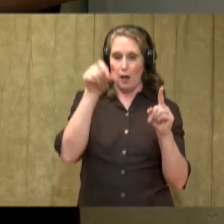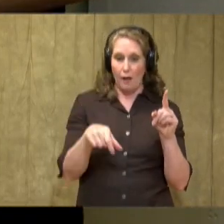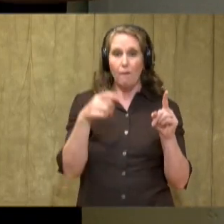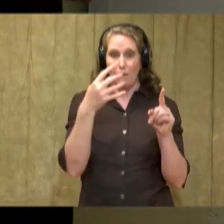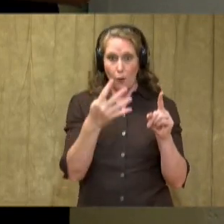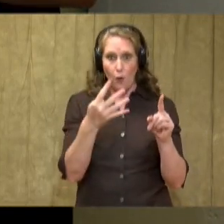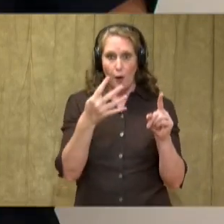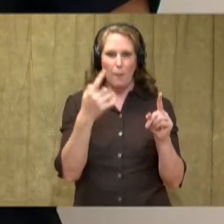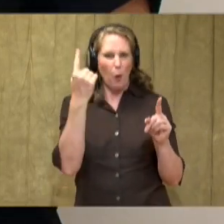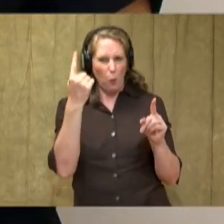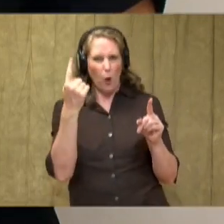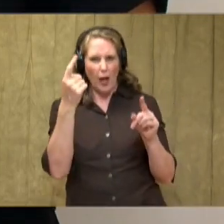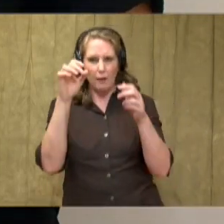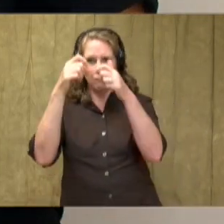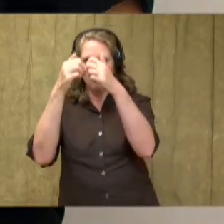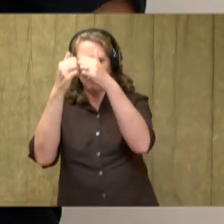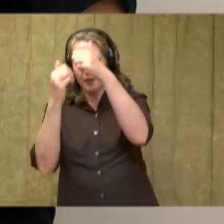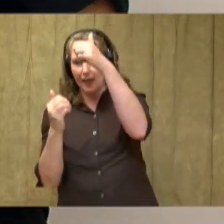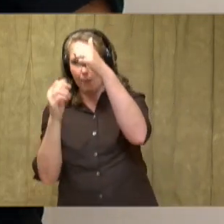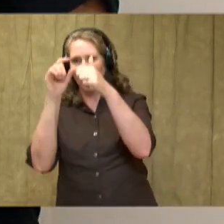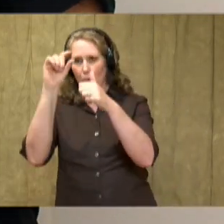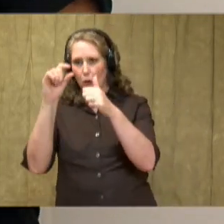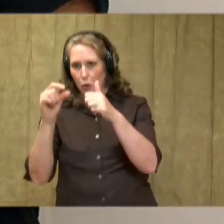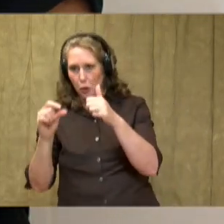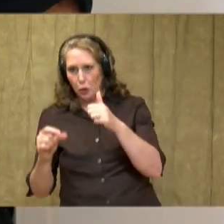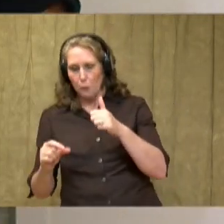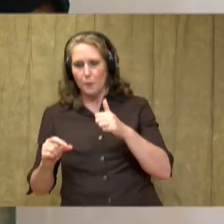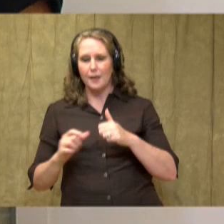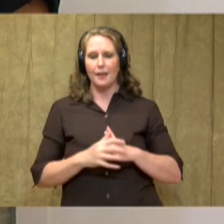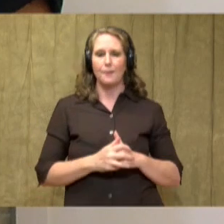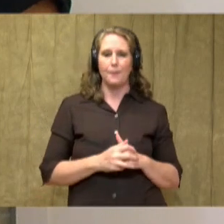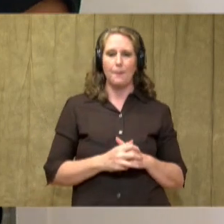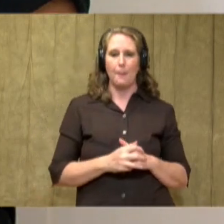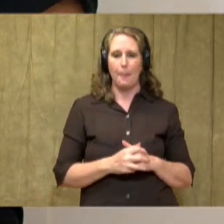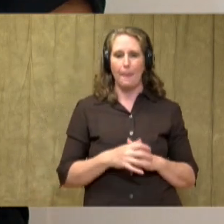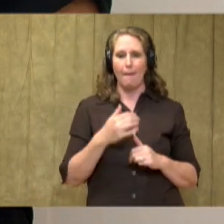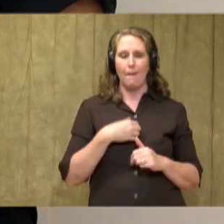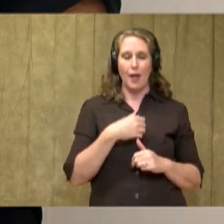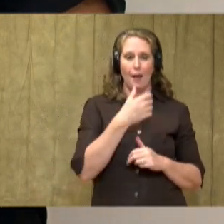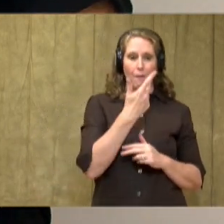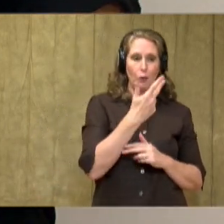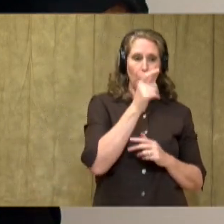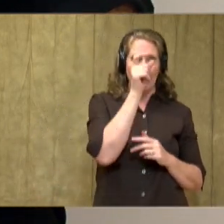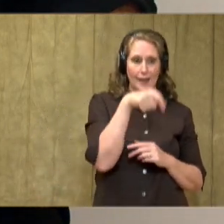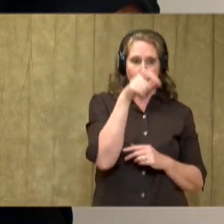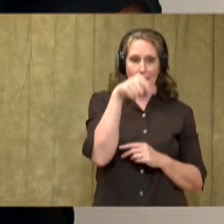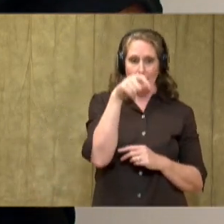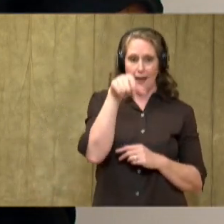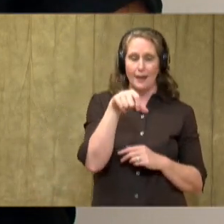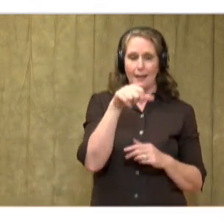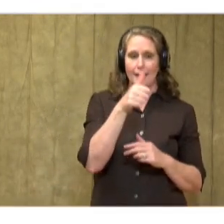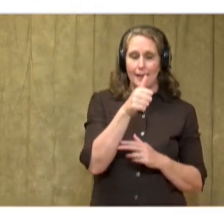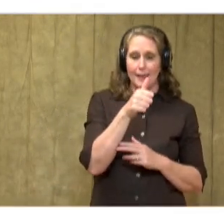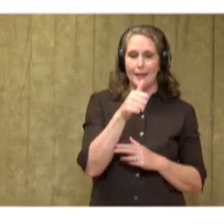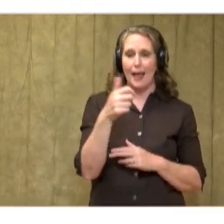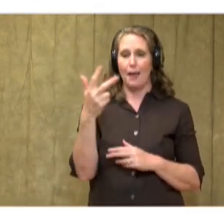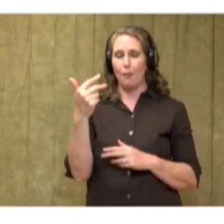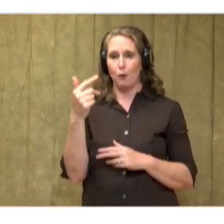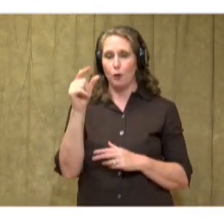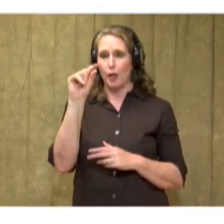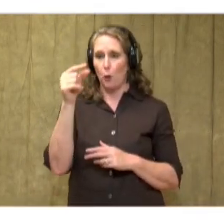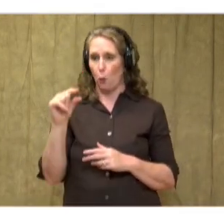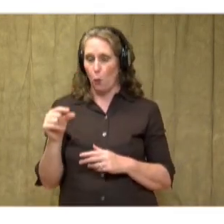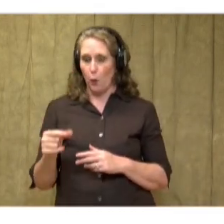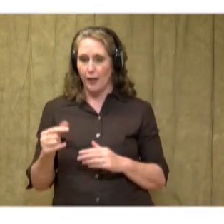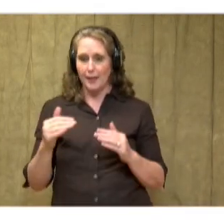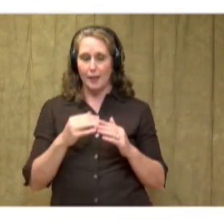into cubes. 10 cubes are in a rod. So we have 3 tens and 13 ones is the same